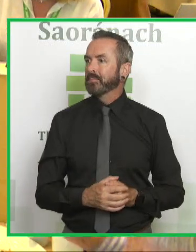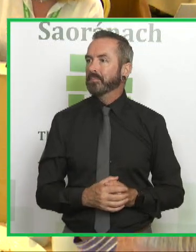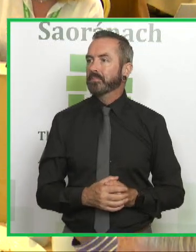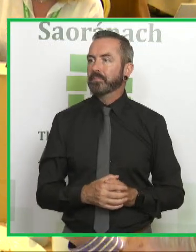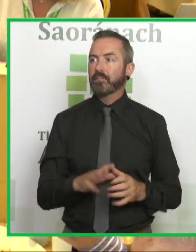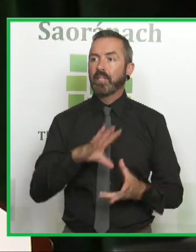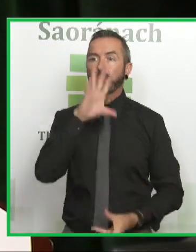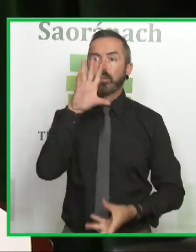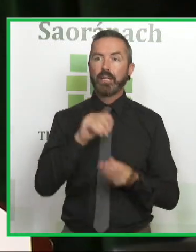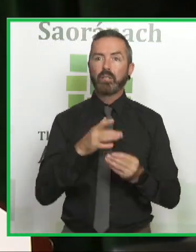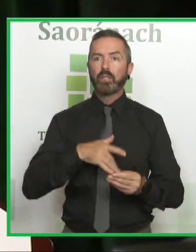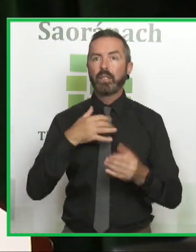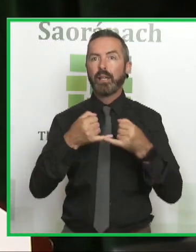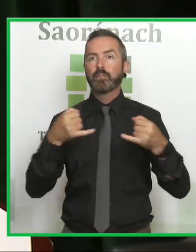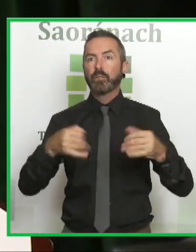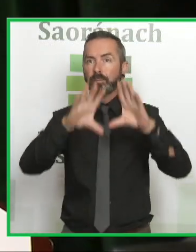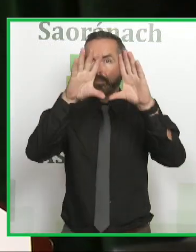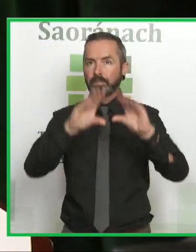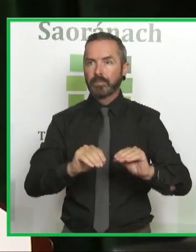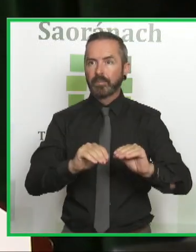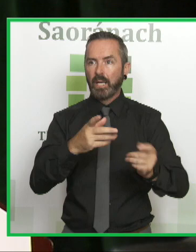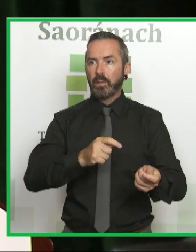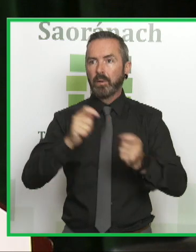So that concludes the live stream, and I'm going to